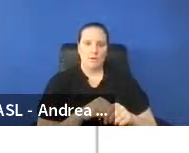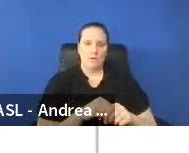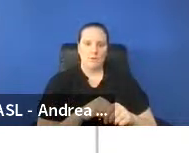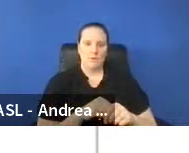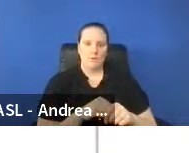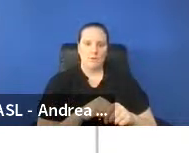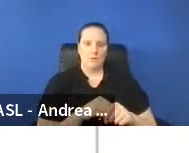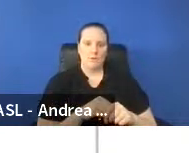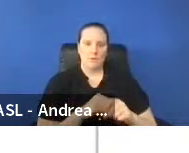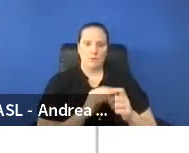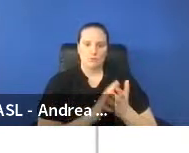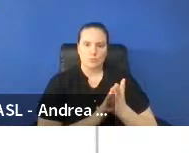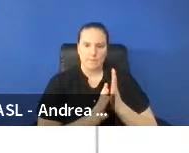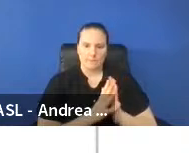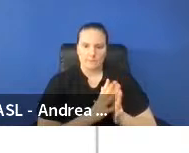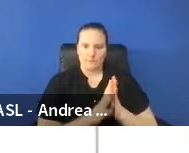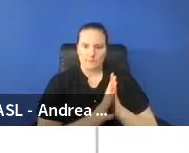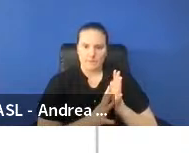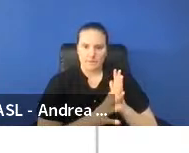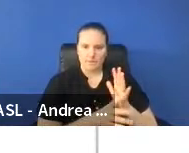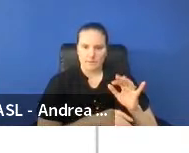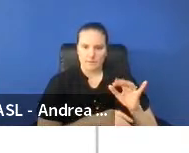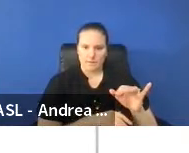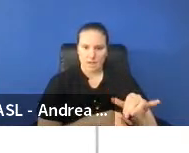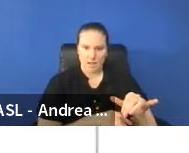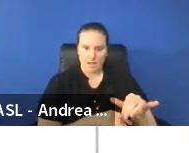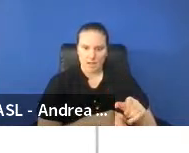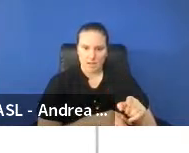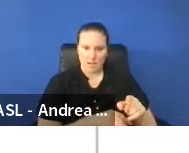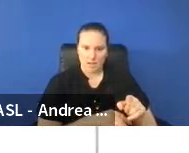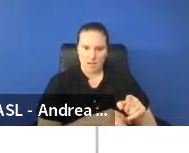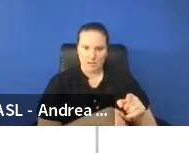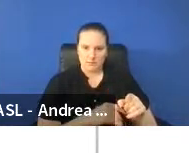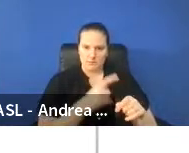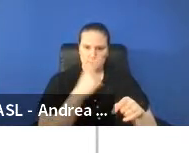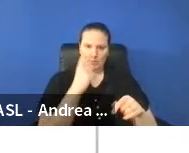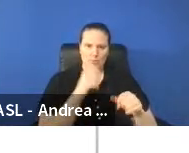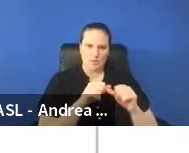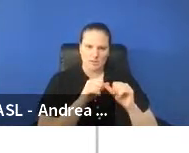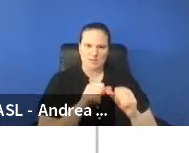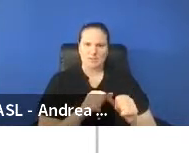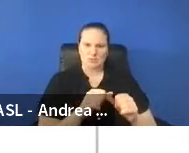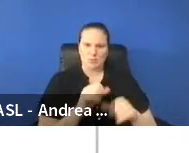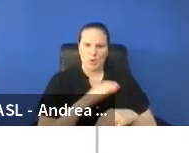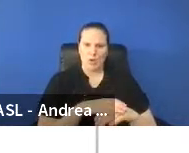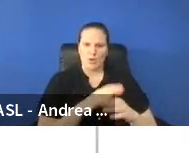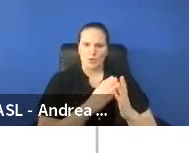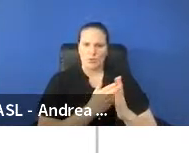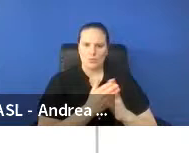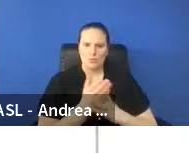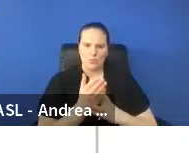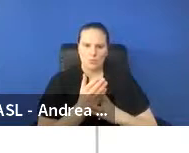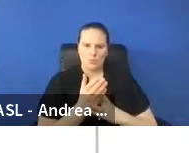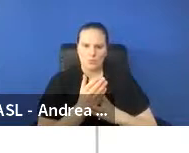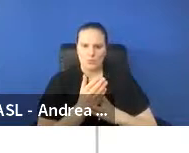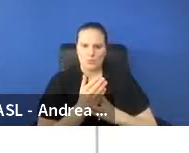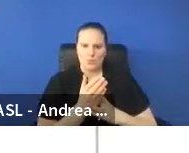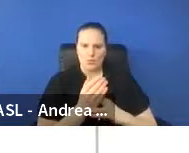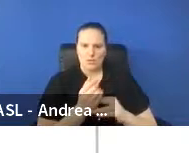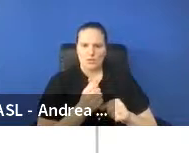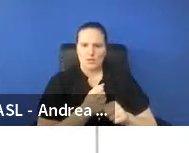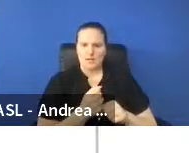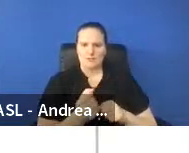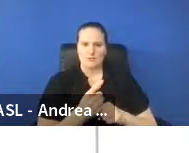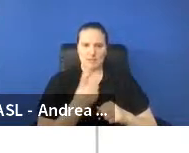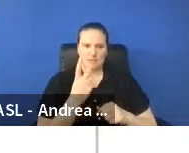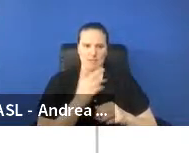a traffic and revenue study, which begins in earnest this summer and will continue on throughout the next year. I